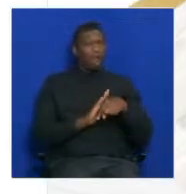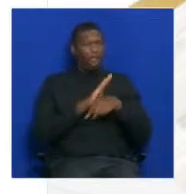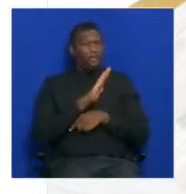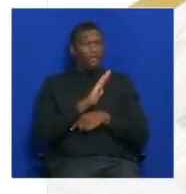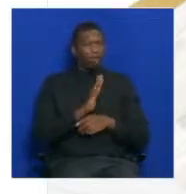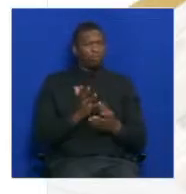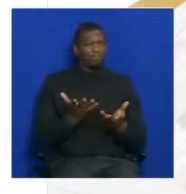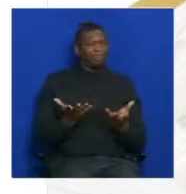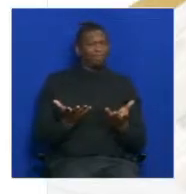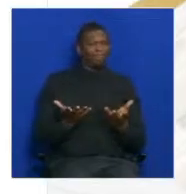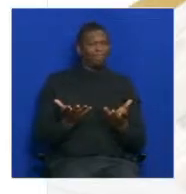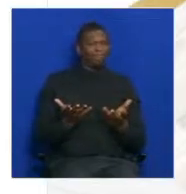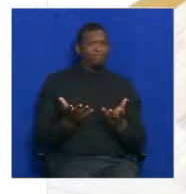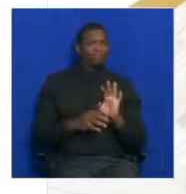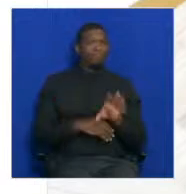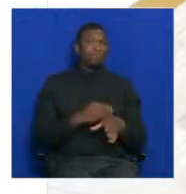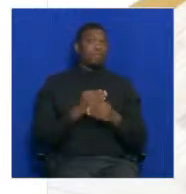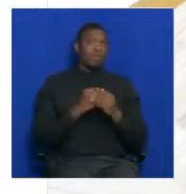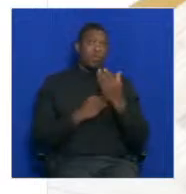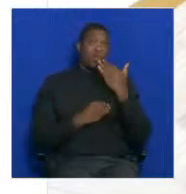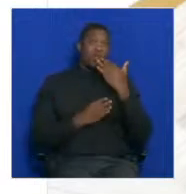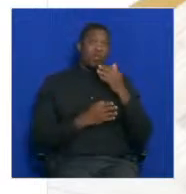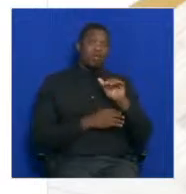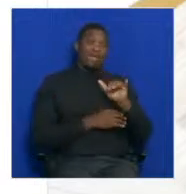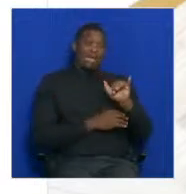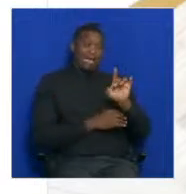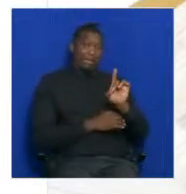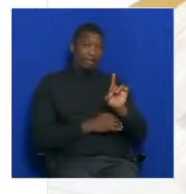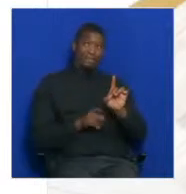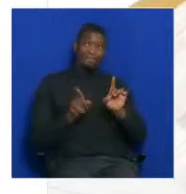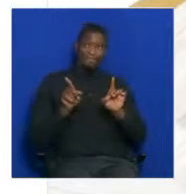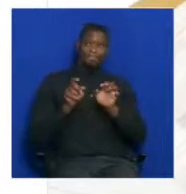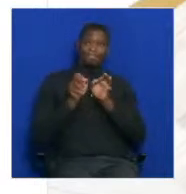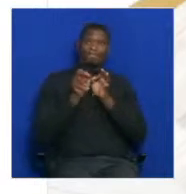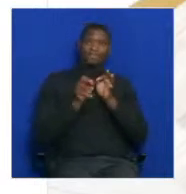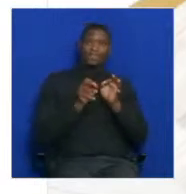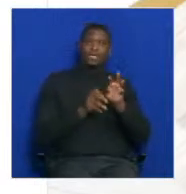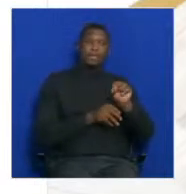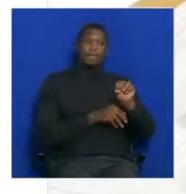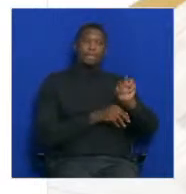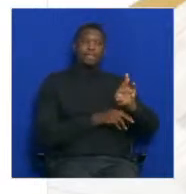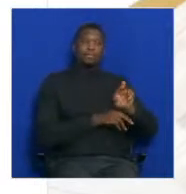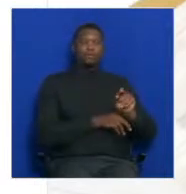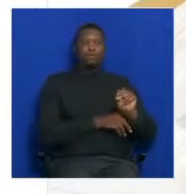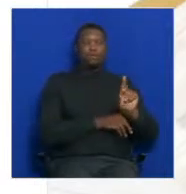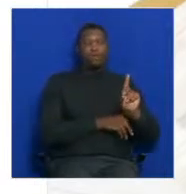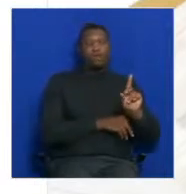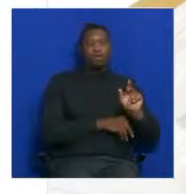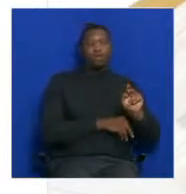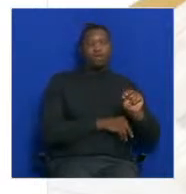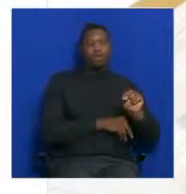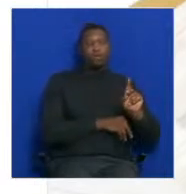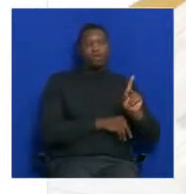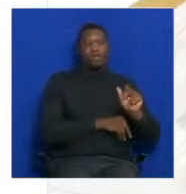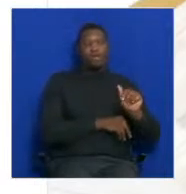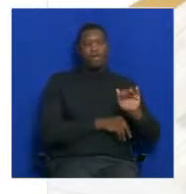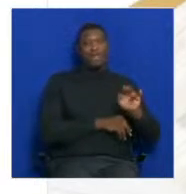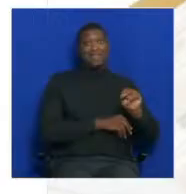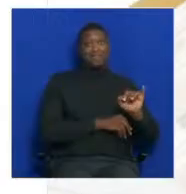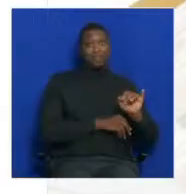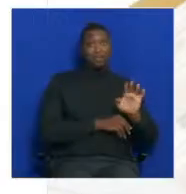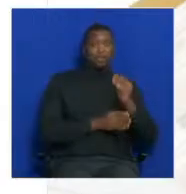When the ID mentioned Mr. Nkabinde, I alerted her to his history. In